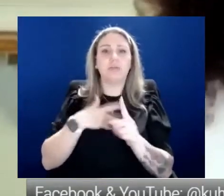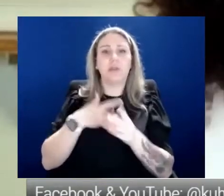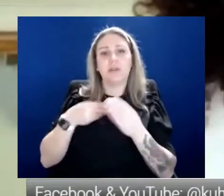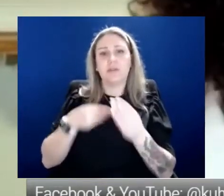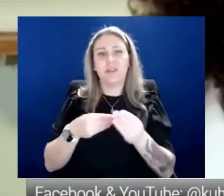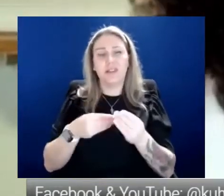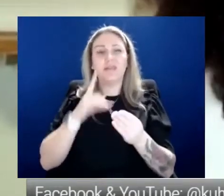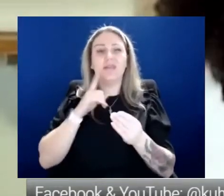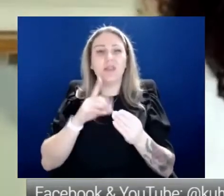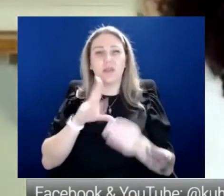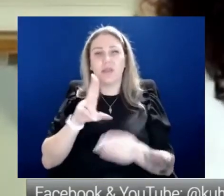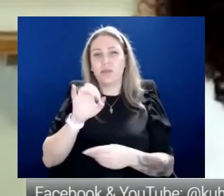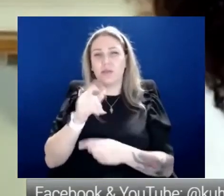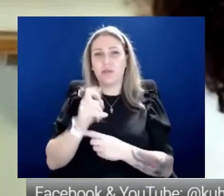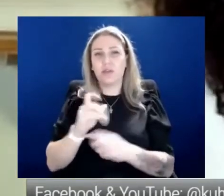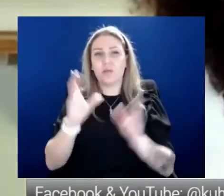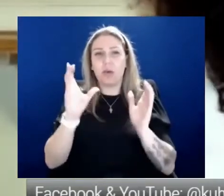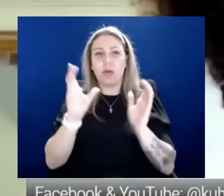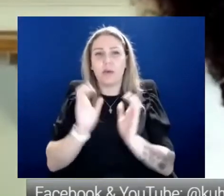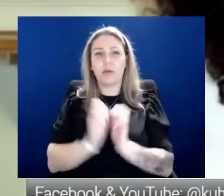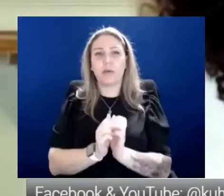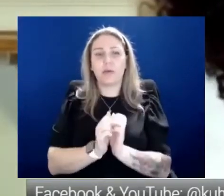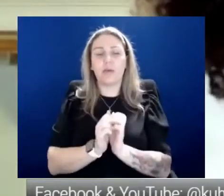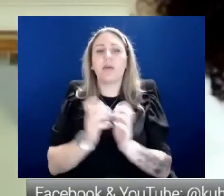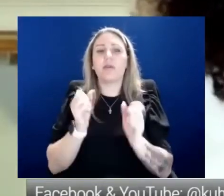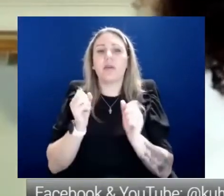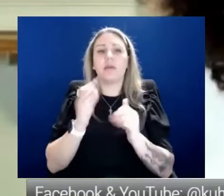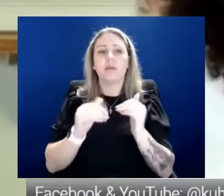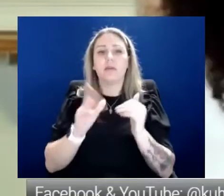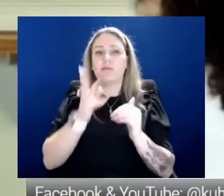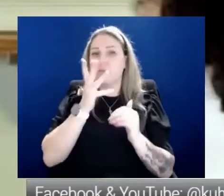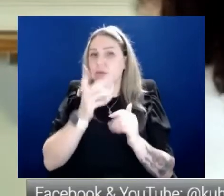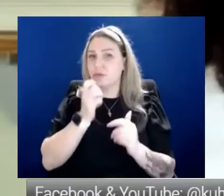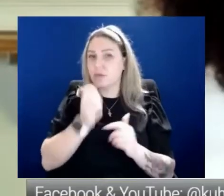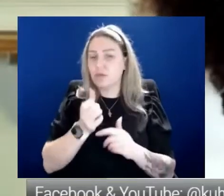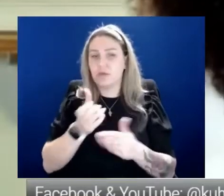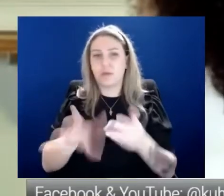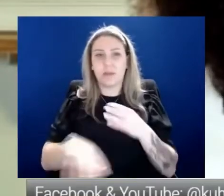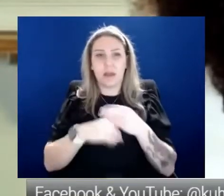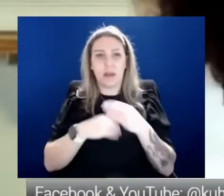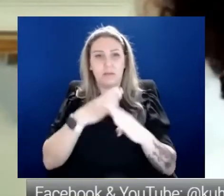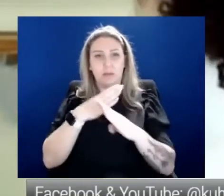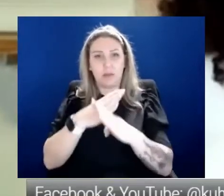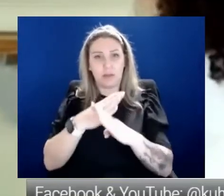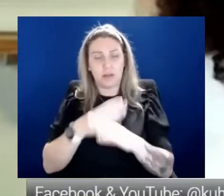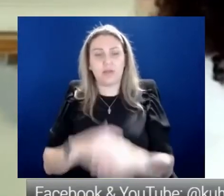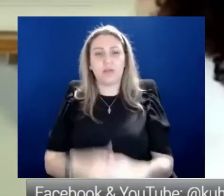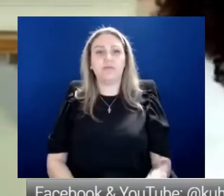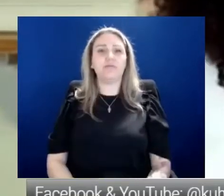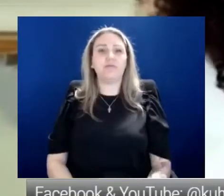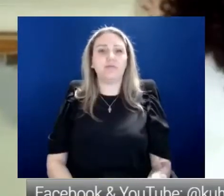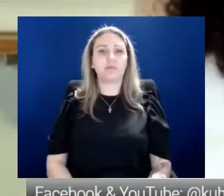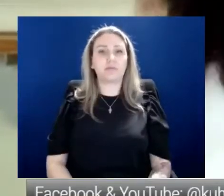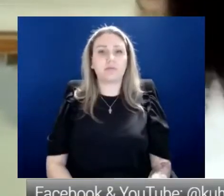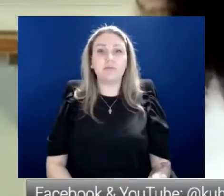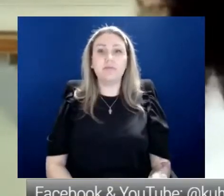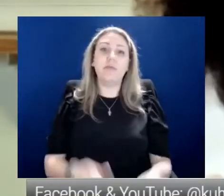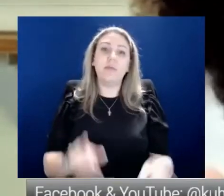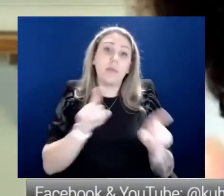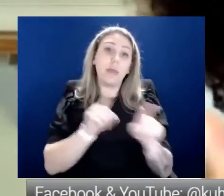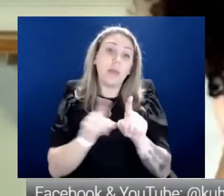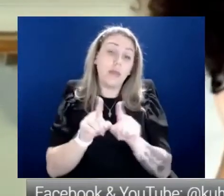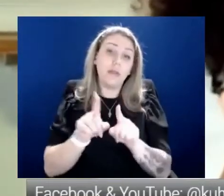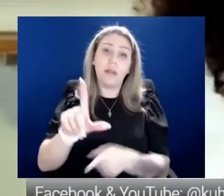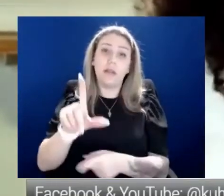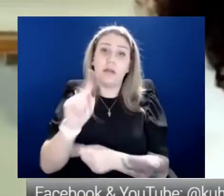a little bit faster than moms that don't. And so you have that added protection benefit. And there's also